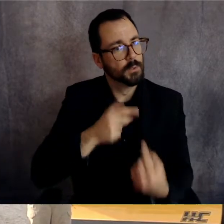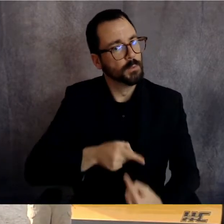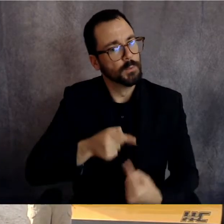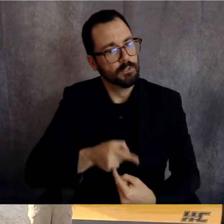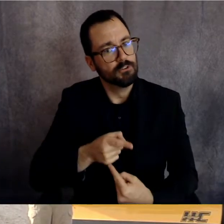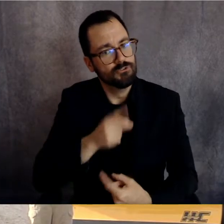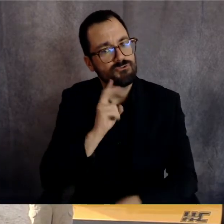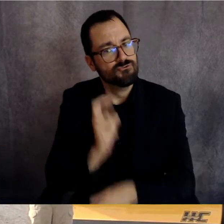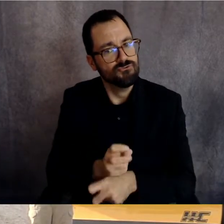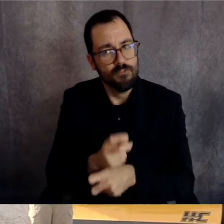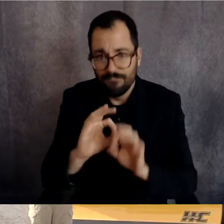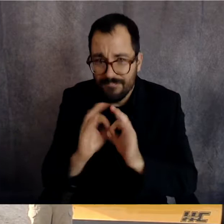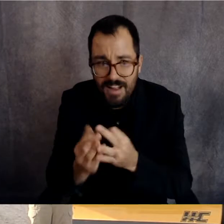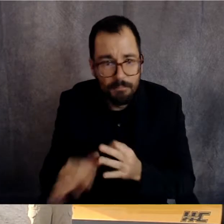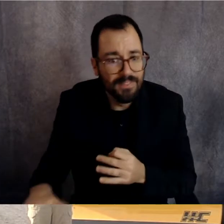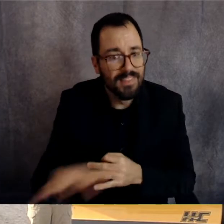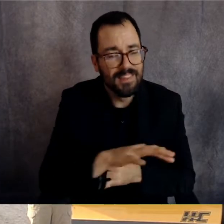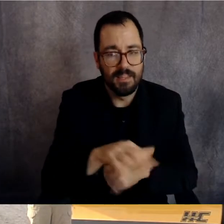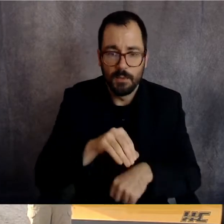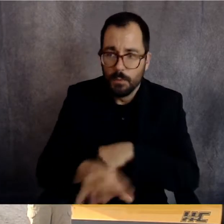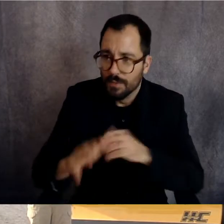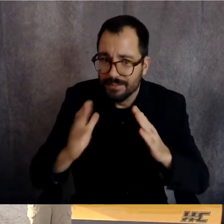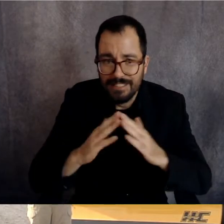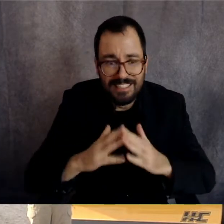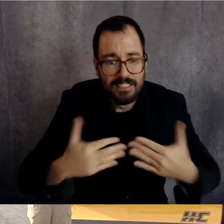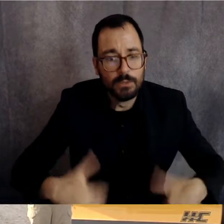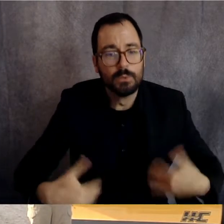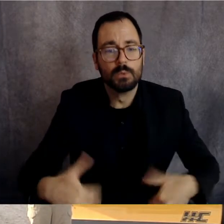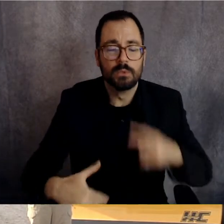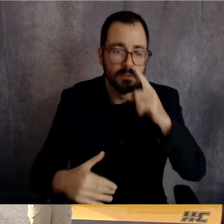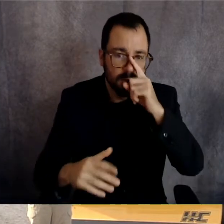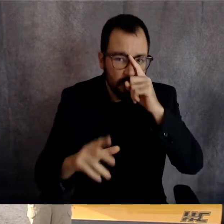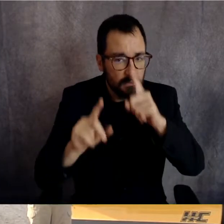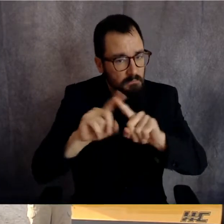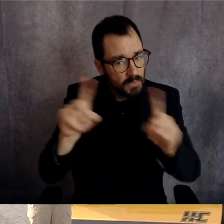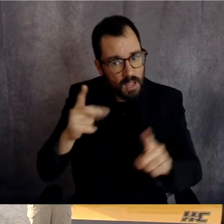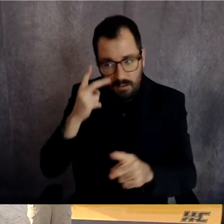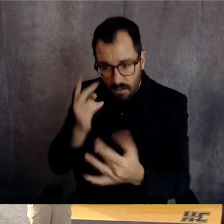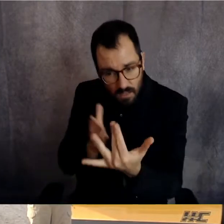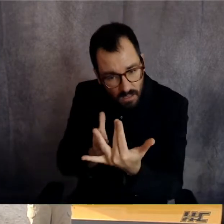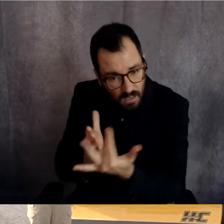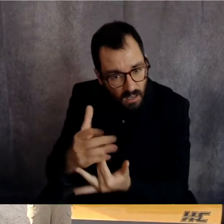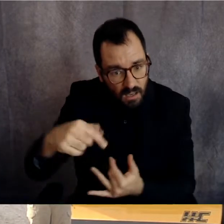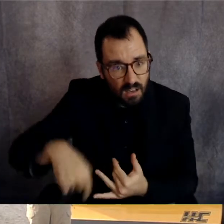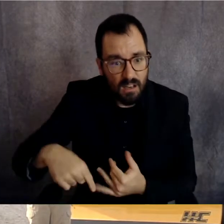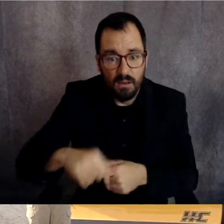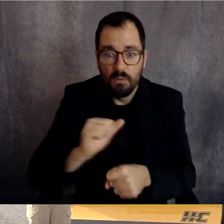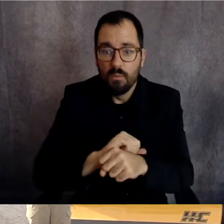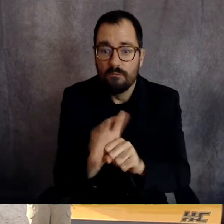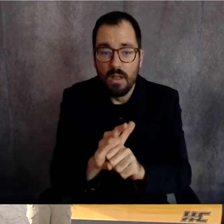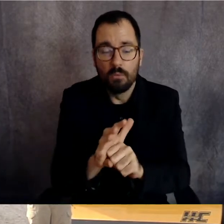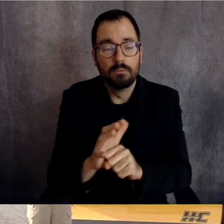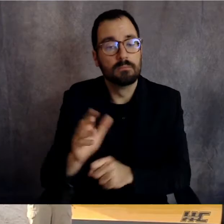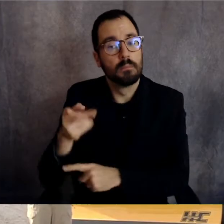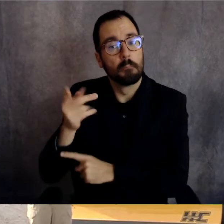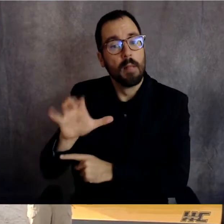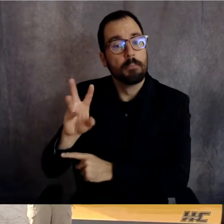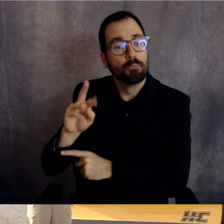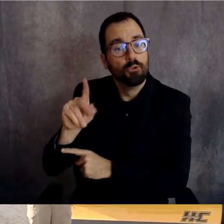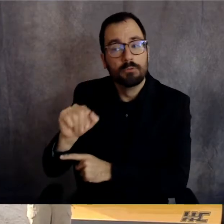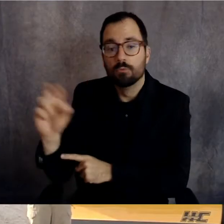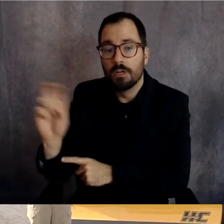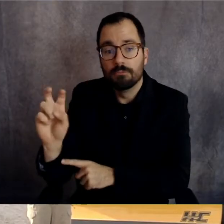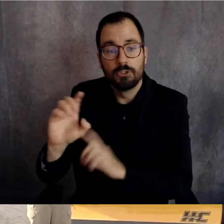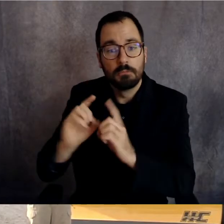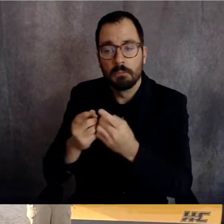families. It's a hard time for our city. But throughout this entire pandemic, our Public Works Department and our Transportation Department haven't